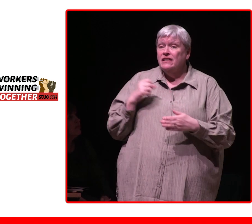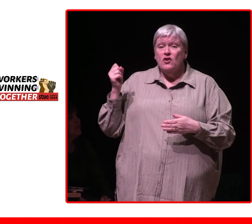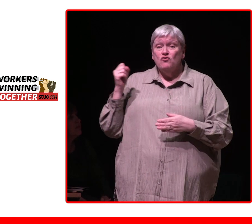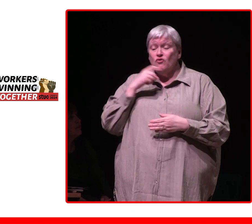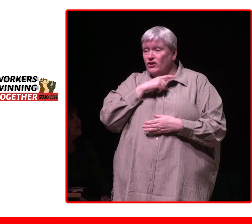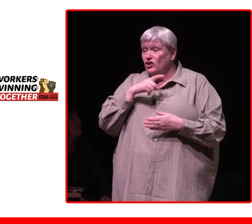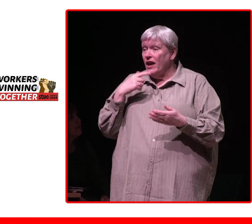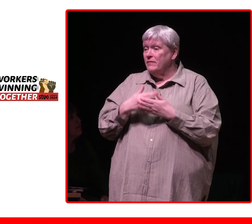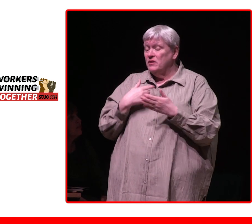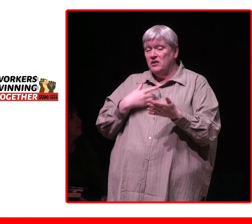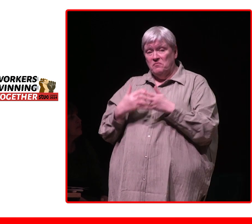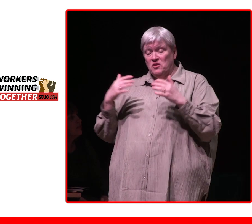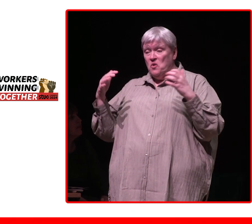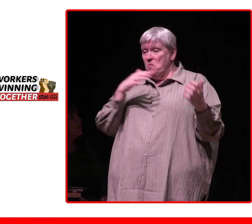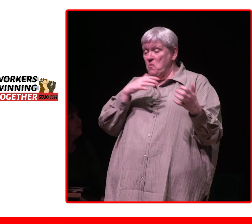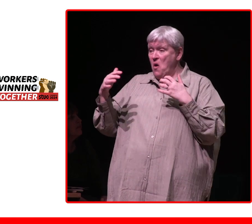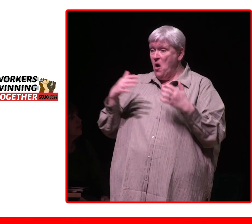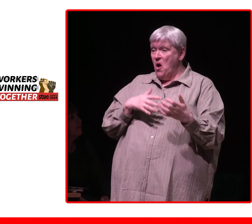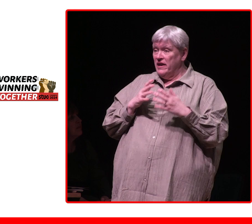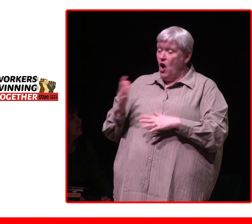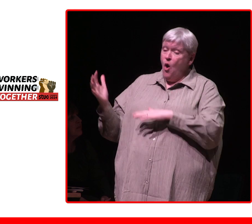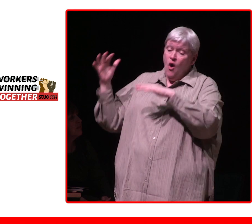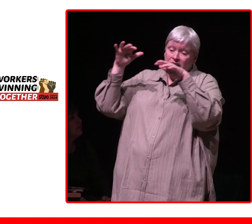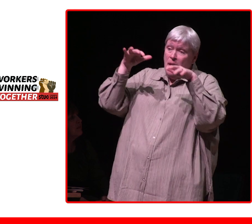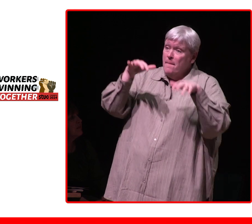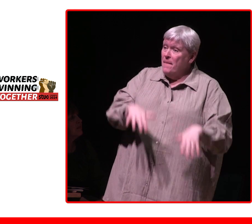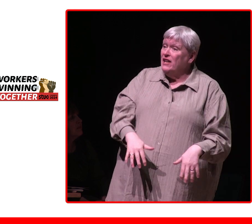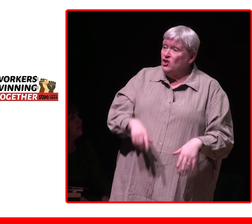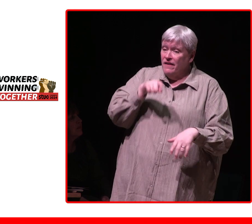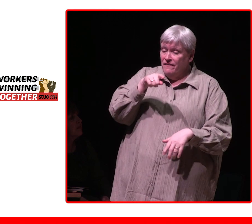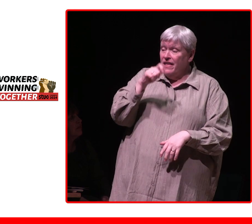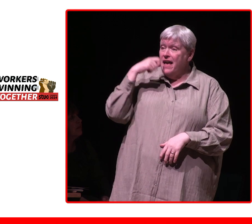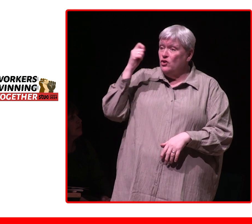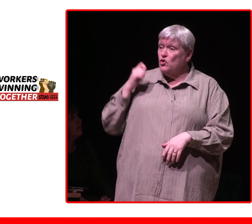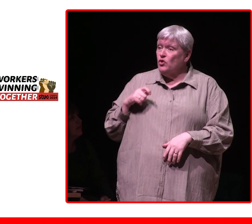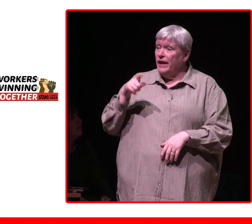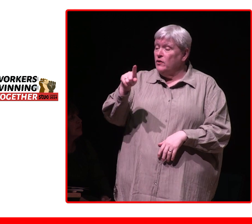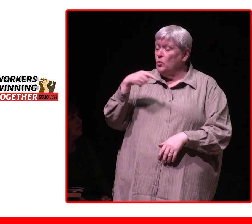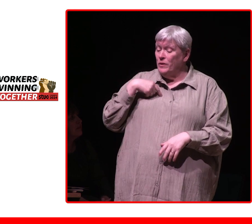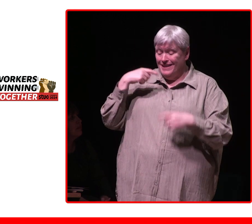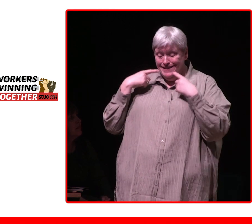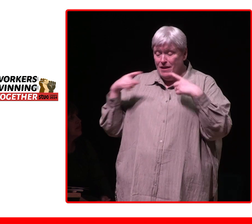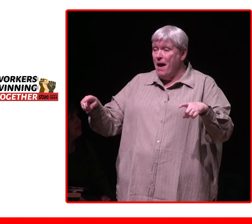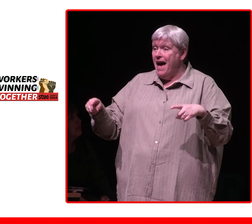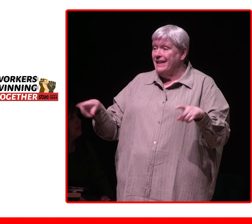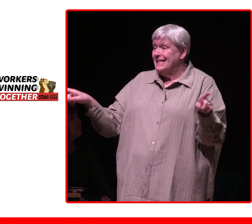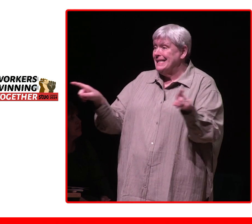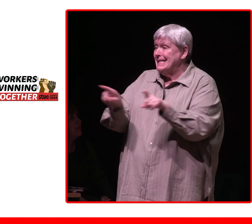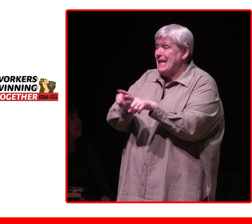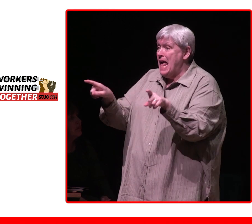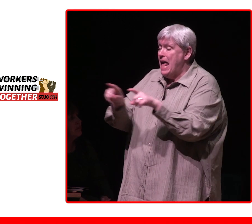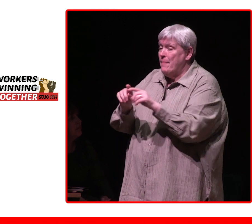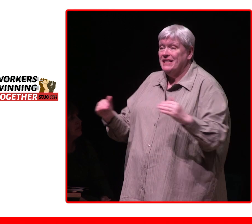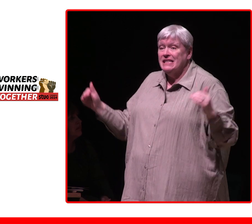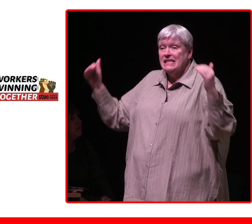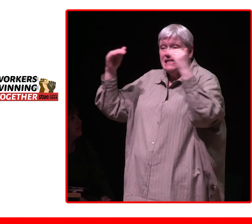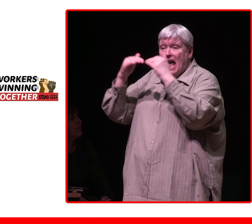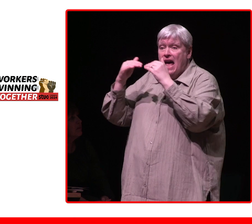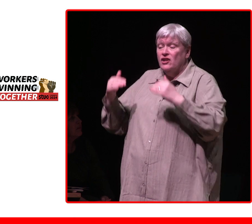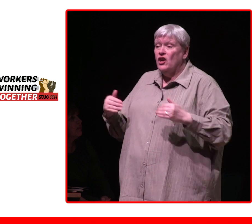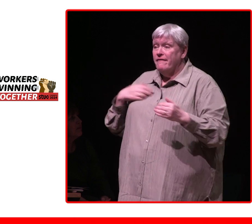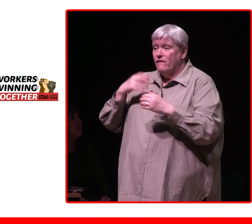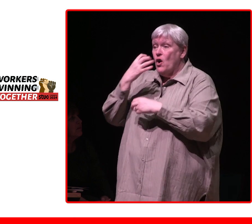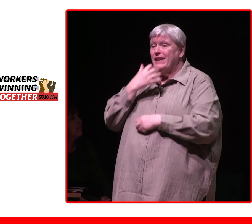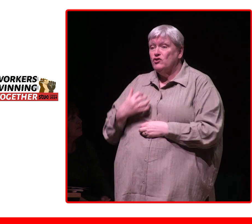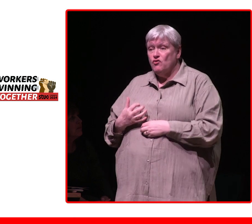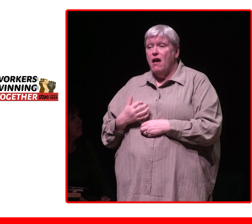war and occupation of that country. So we insist, no, we demand that the same standards be applied to